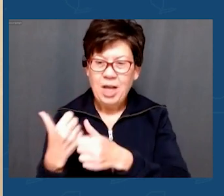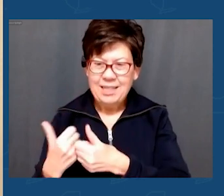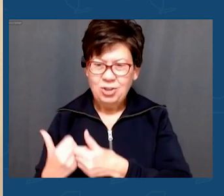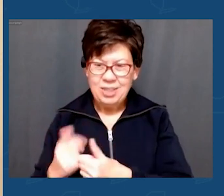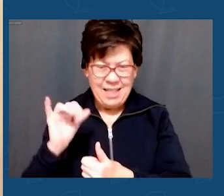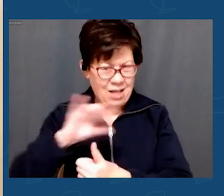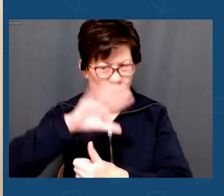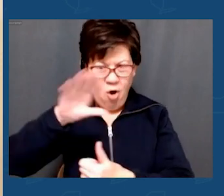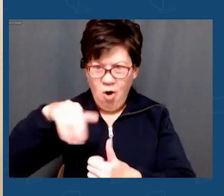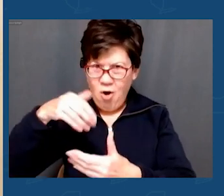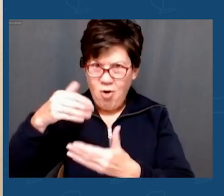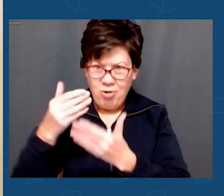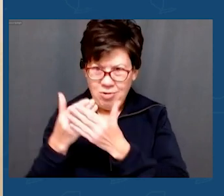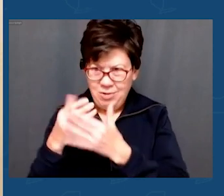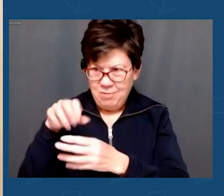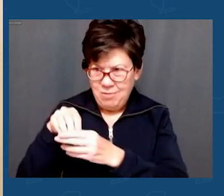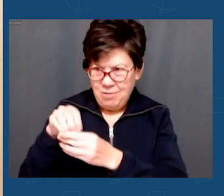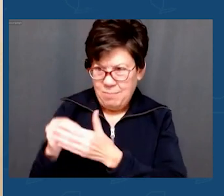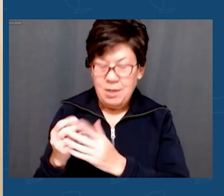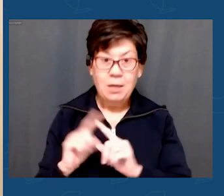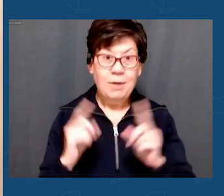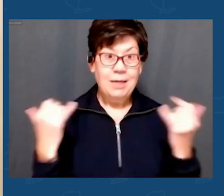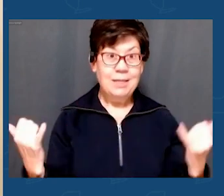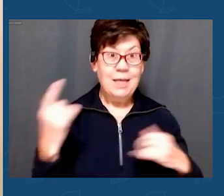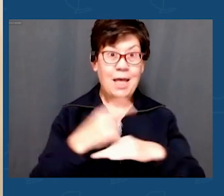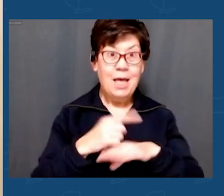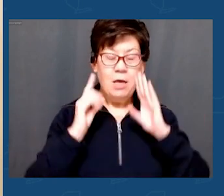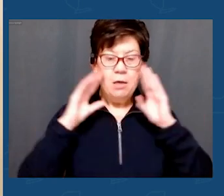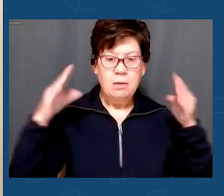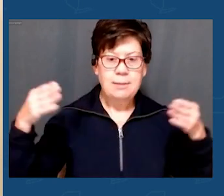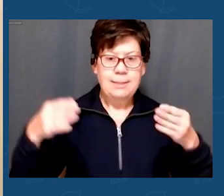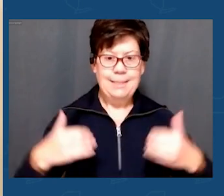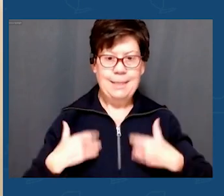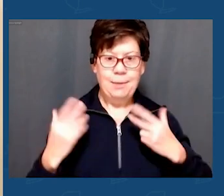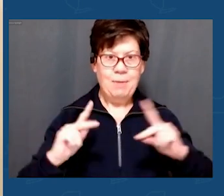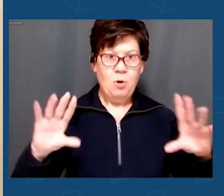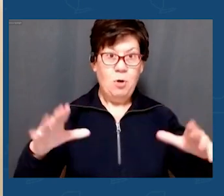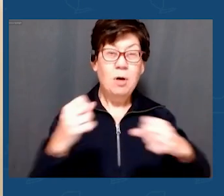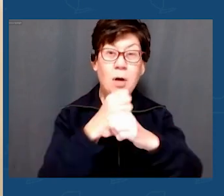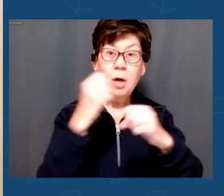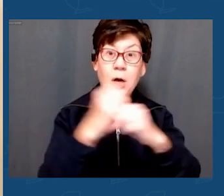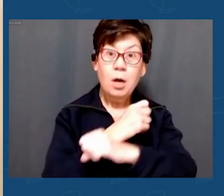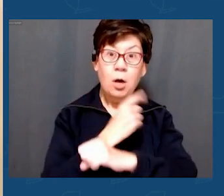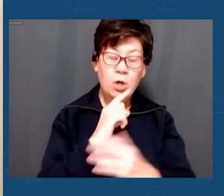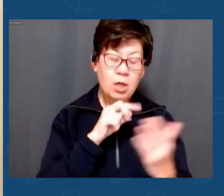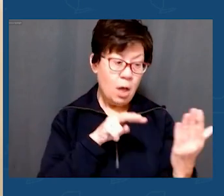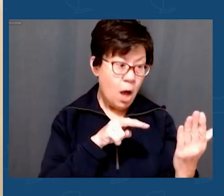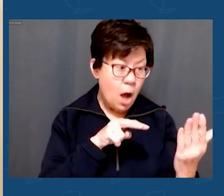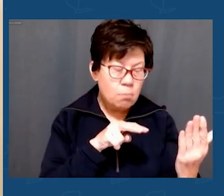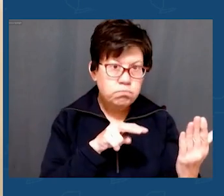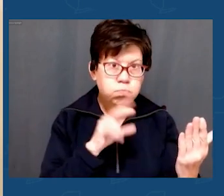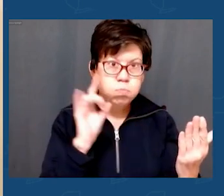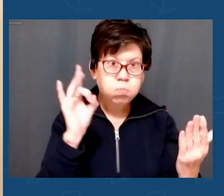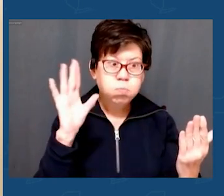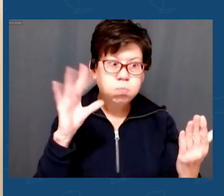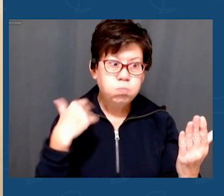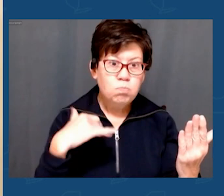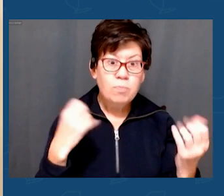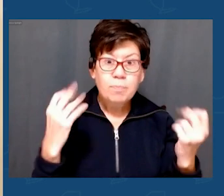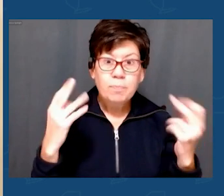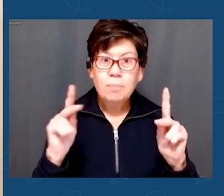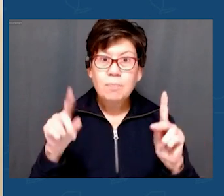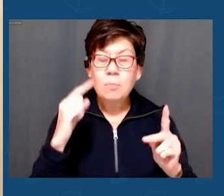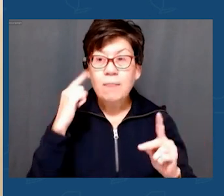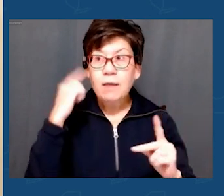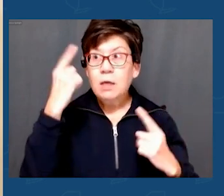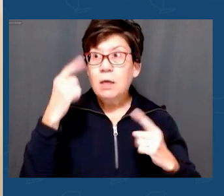But today, the highlight was on these young people because the statistics are so alarming. The number of young people contemplating suicide, the number